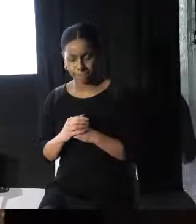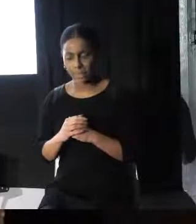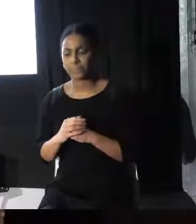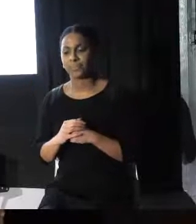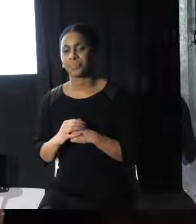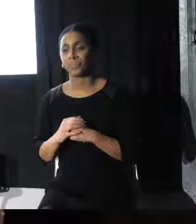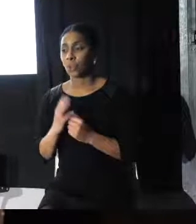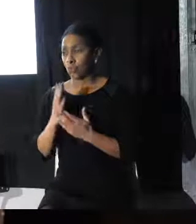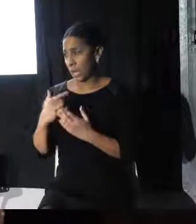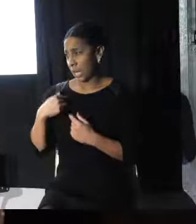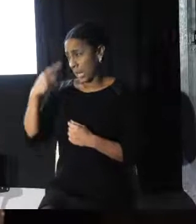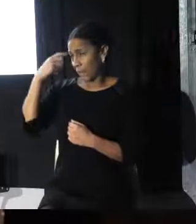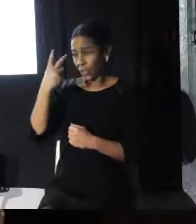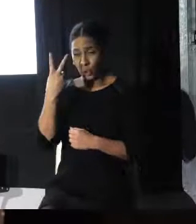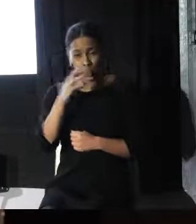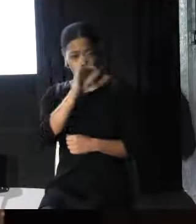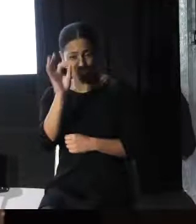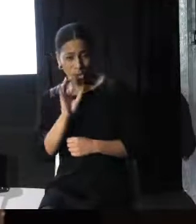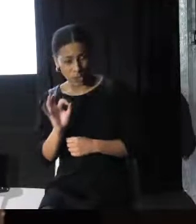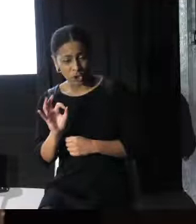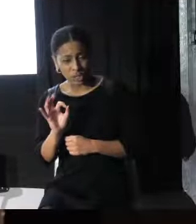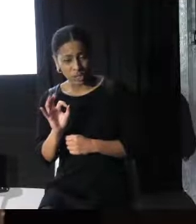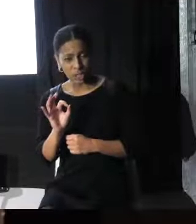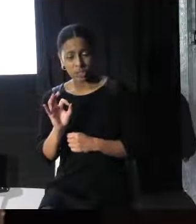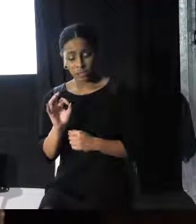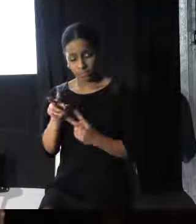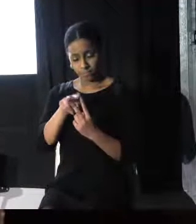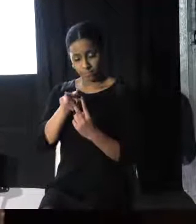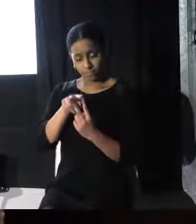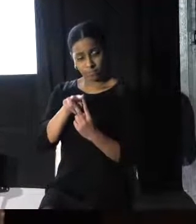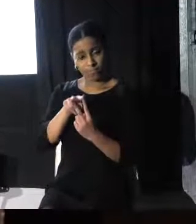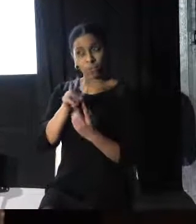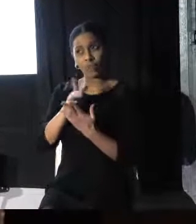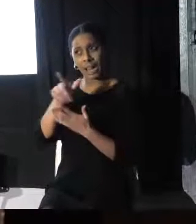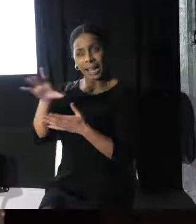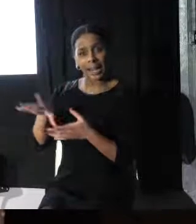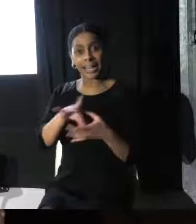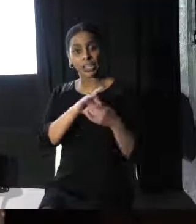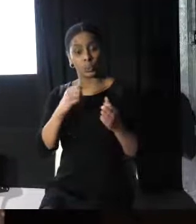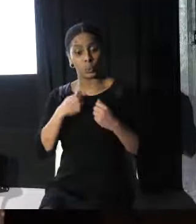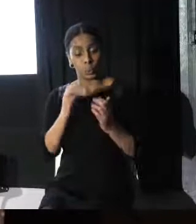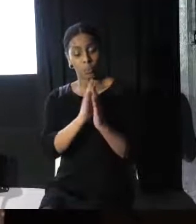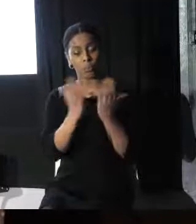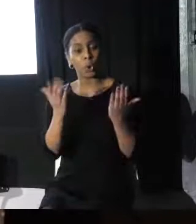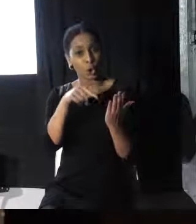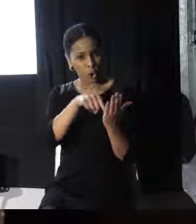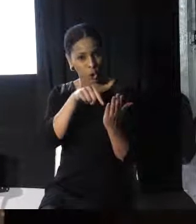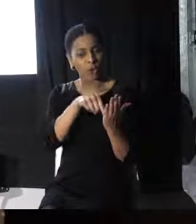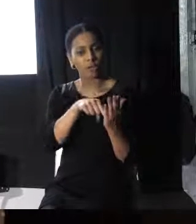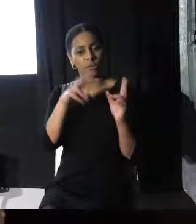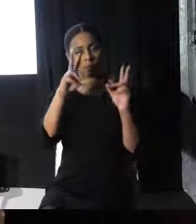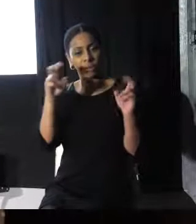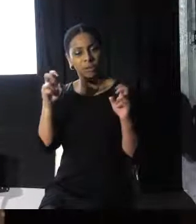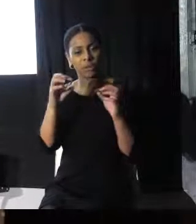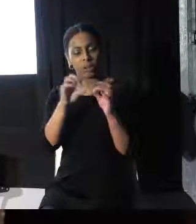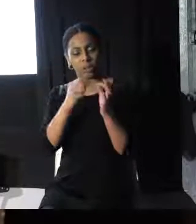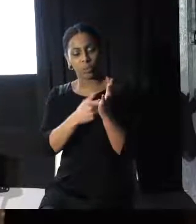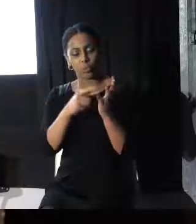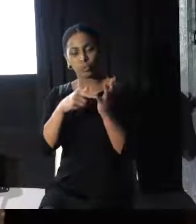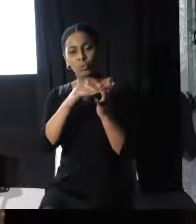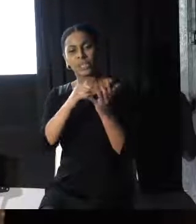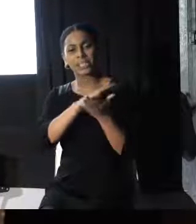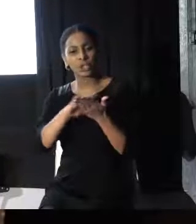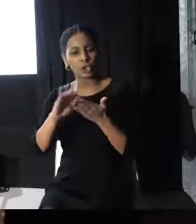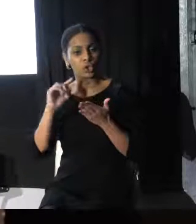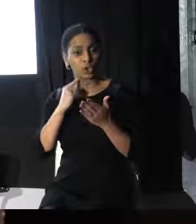to ask two questions here that build on but move on from the book that we heard about earlier, the Brutish Museums, that was